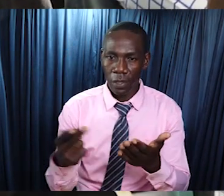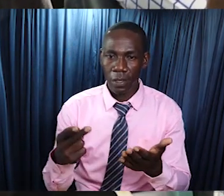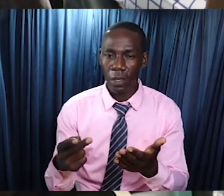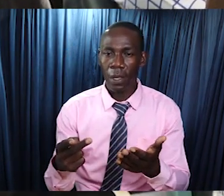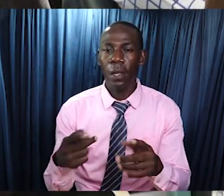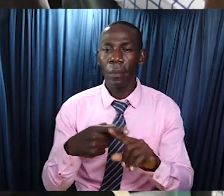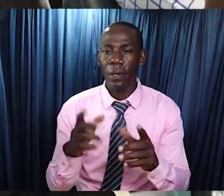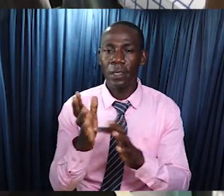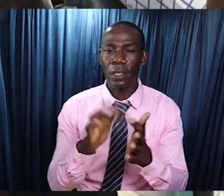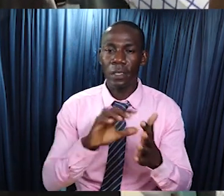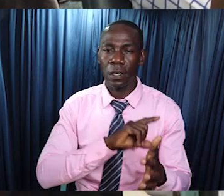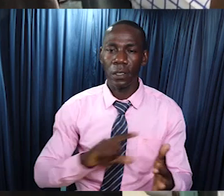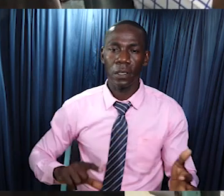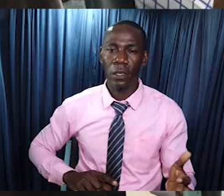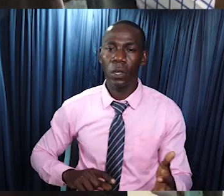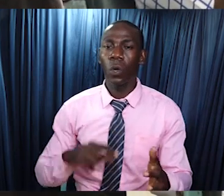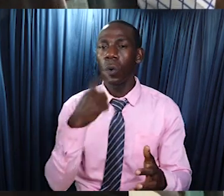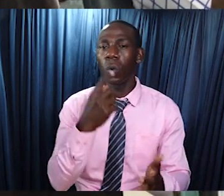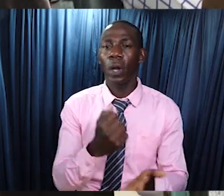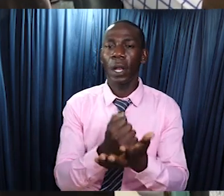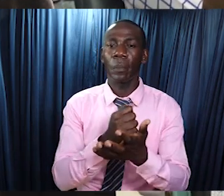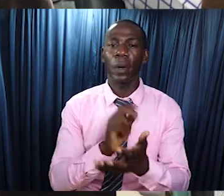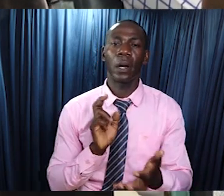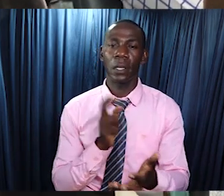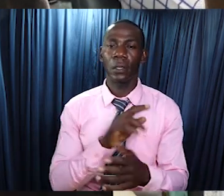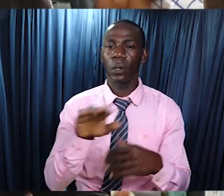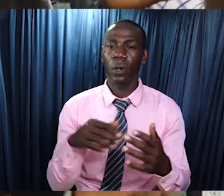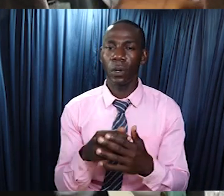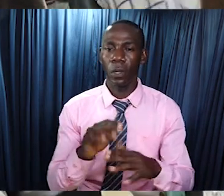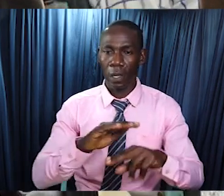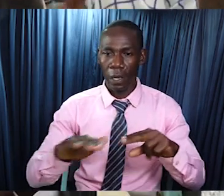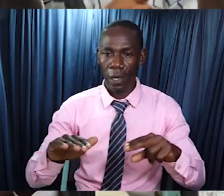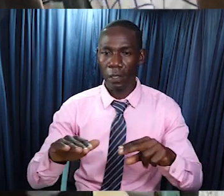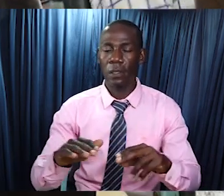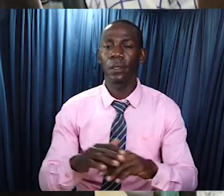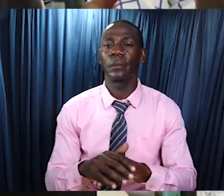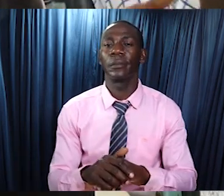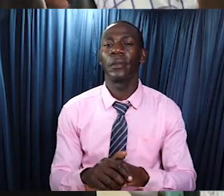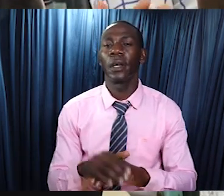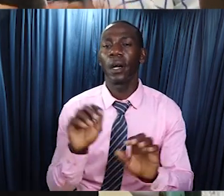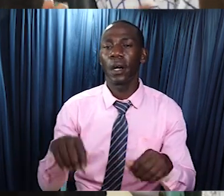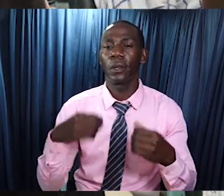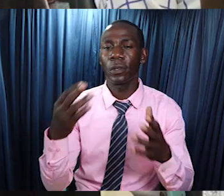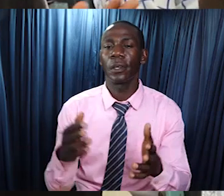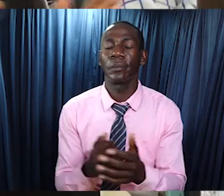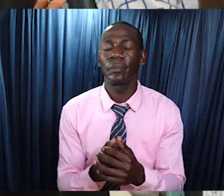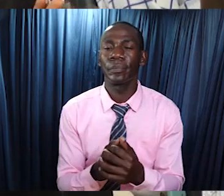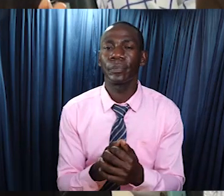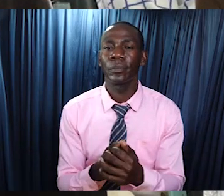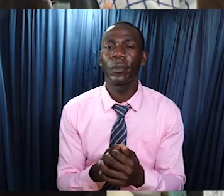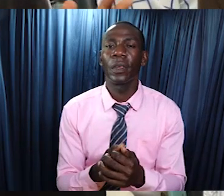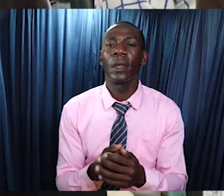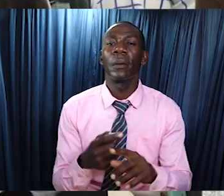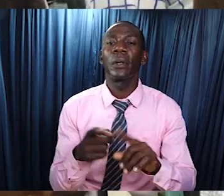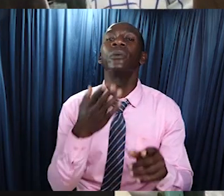you can't. Lakini Kristo yes. But Christ Jesus. Ndiye atutakasa. He's the one cleansing us. Uwezo anao yeye. He has the power. Hallelujah. Hallelujah.